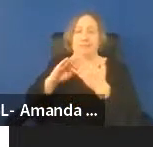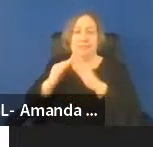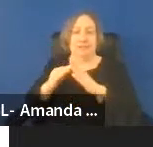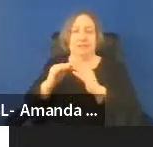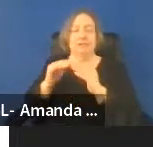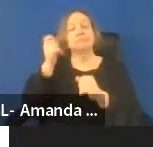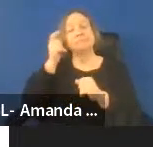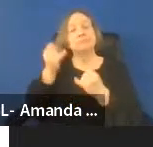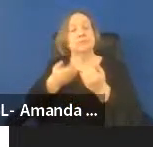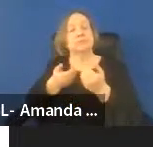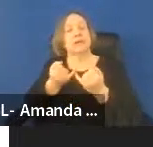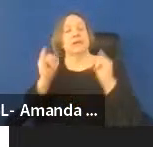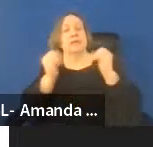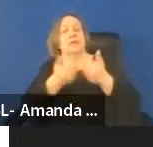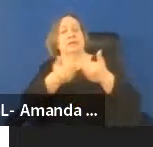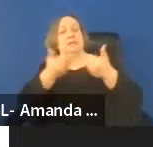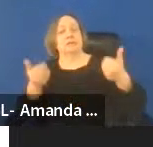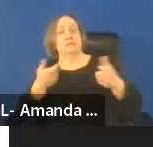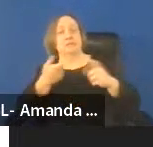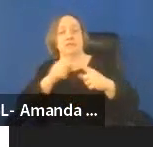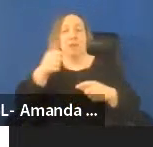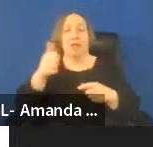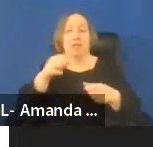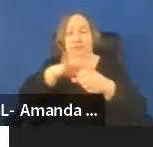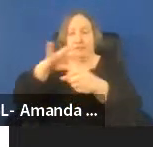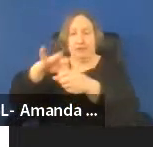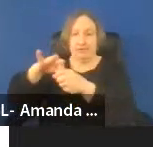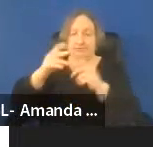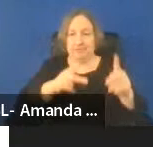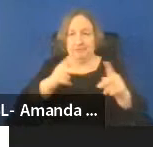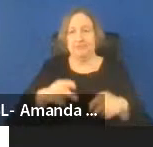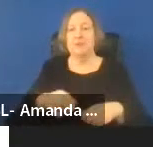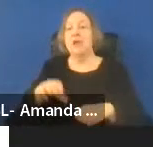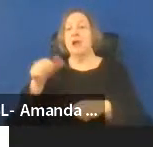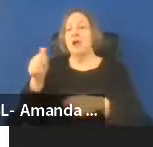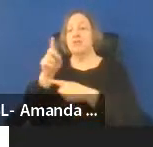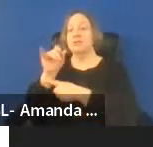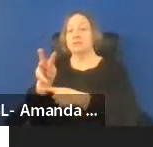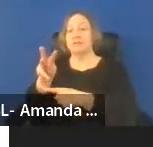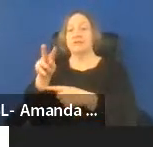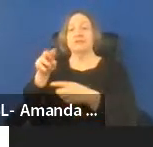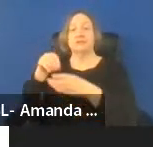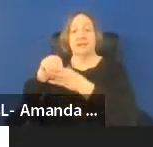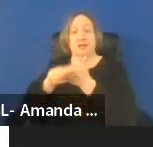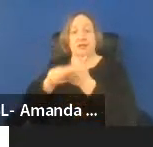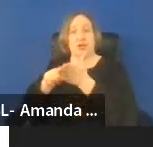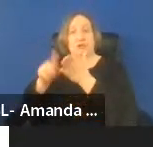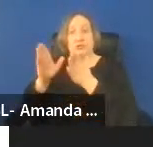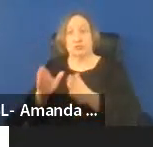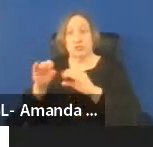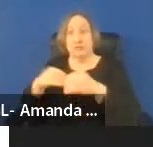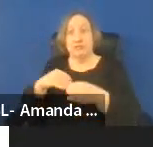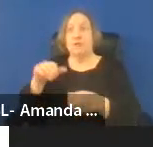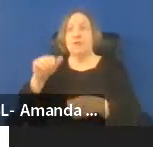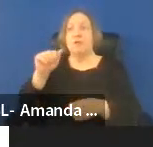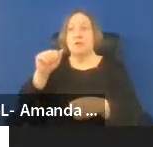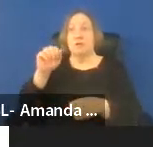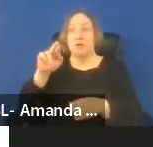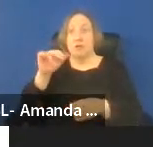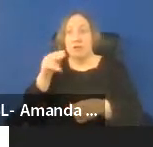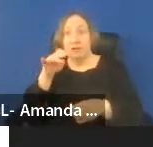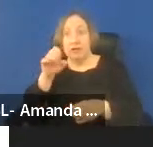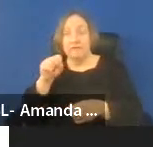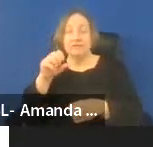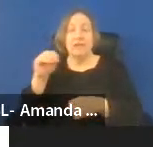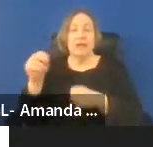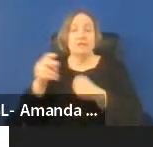from other city elected officials. Other divisions in the Auditor's Office includes Archives and Records Management,